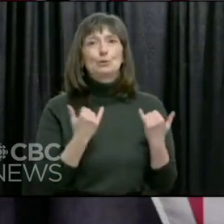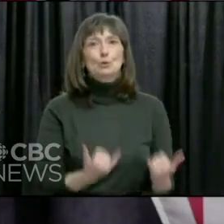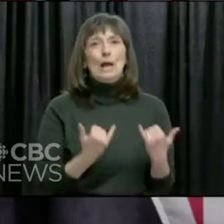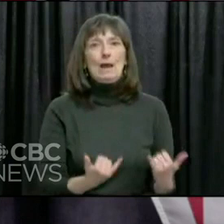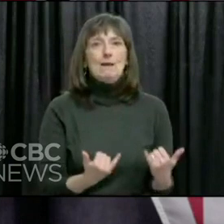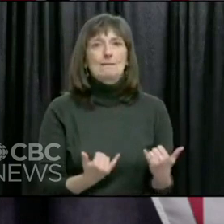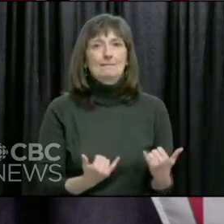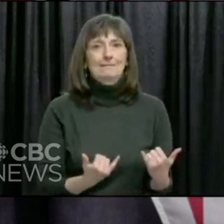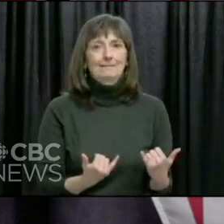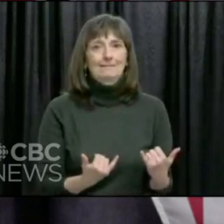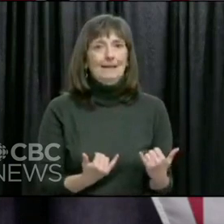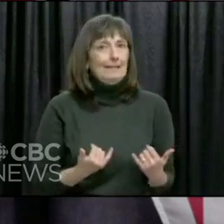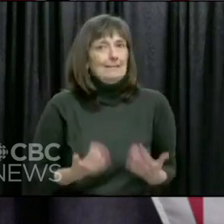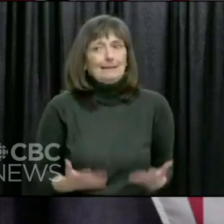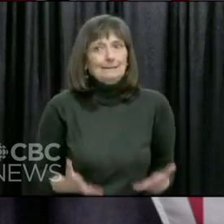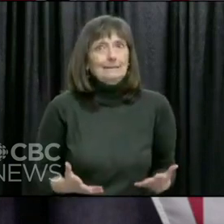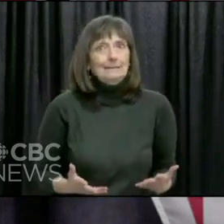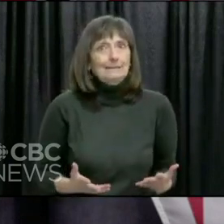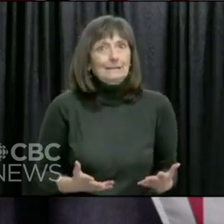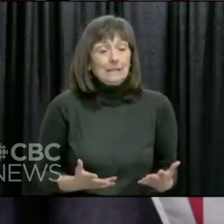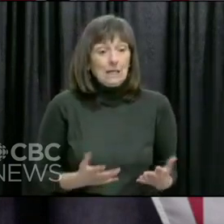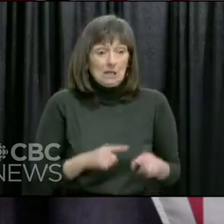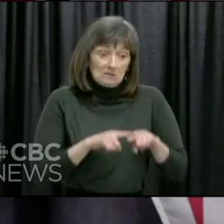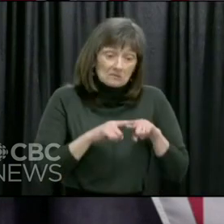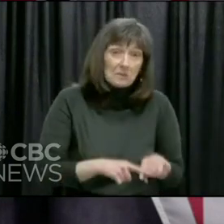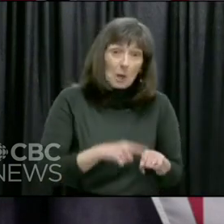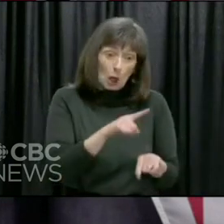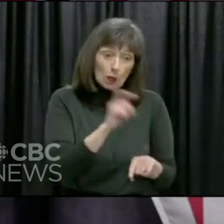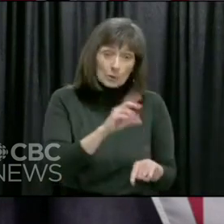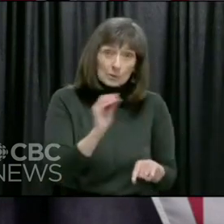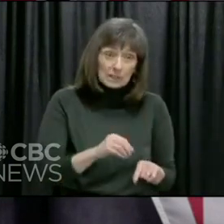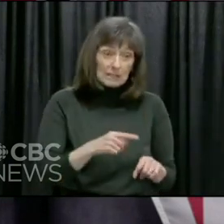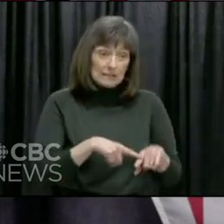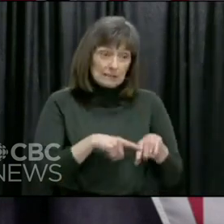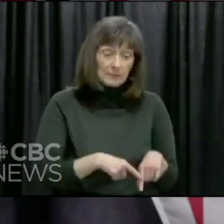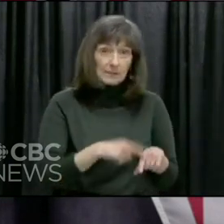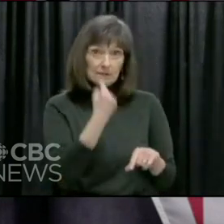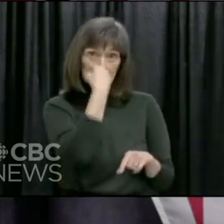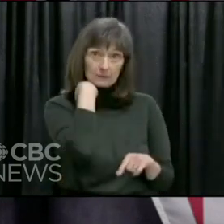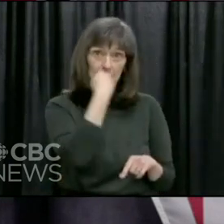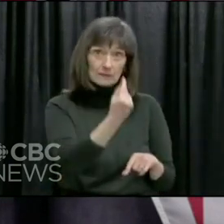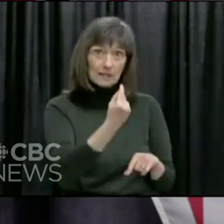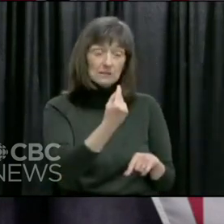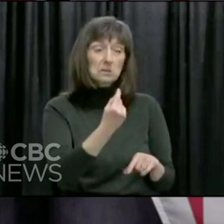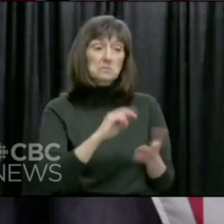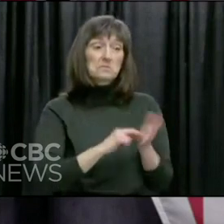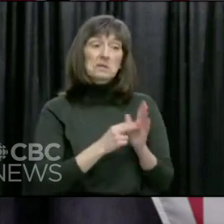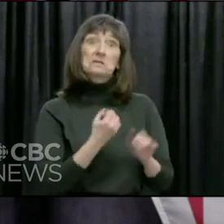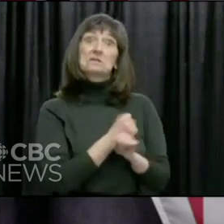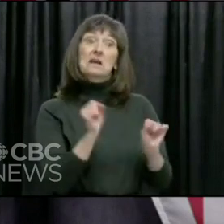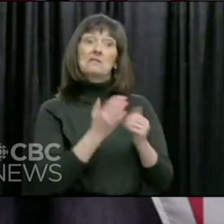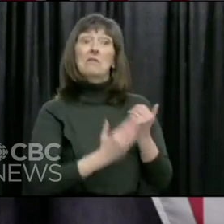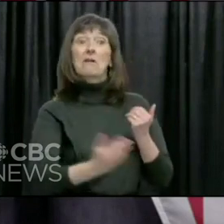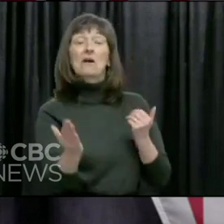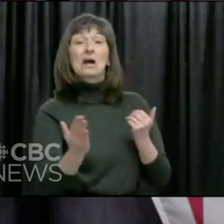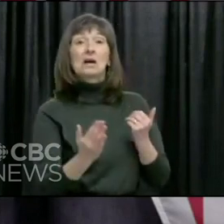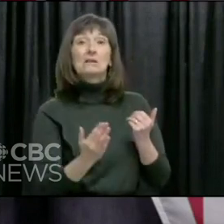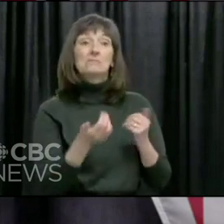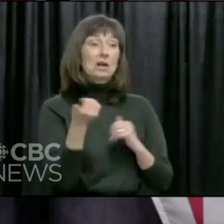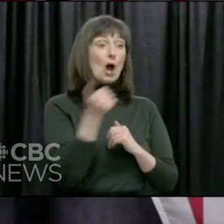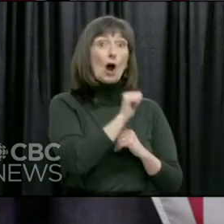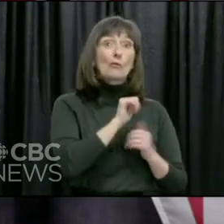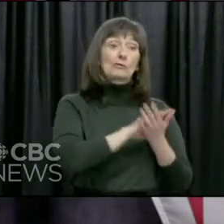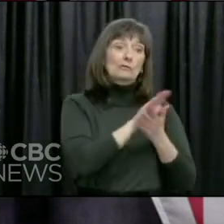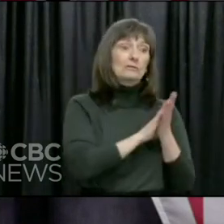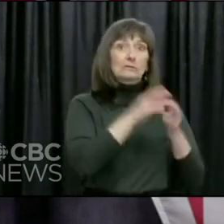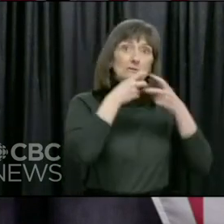result. And if you're relying on testing to keep your workplace safe outside of all the other measures that we